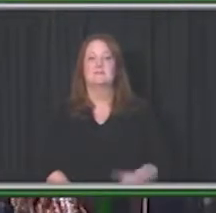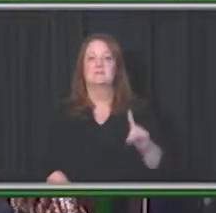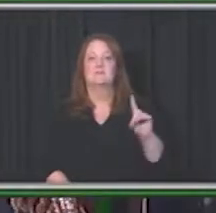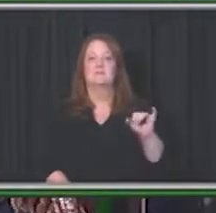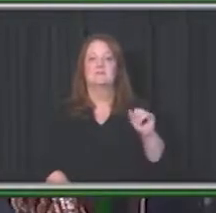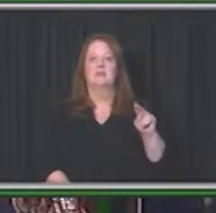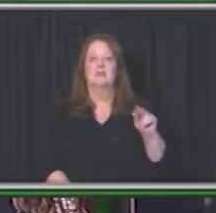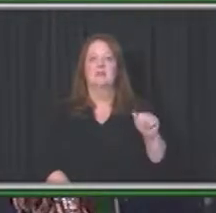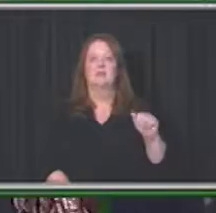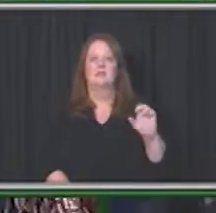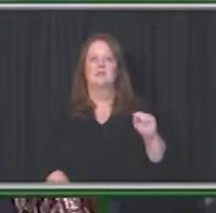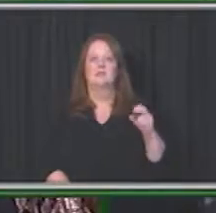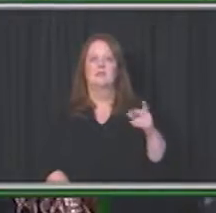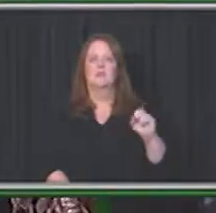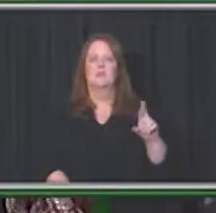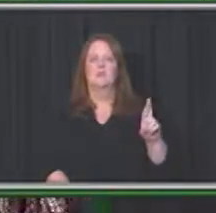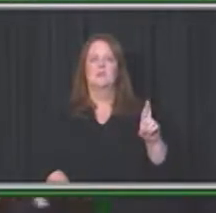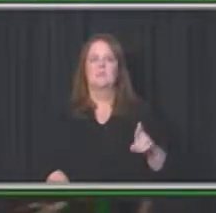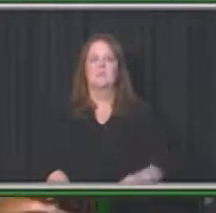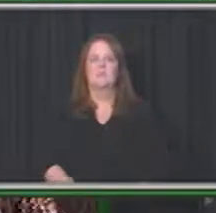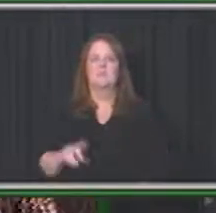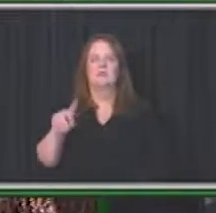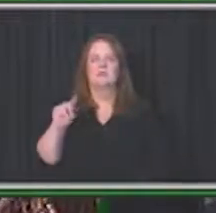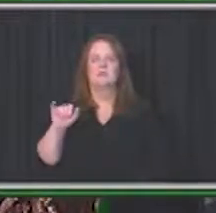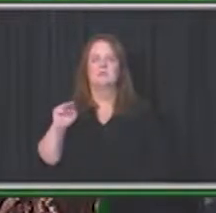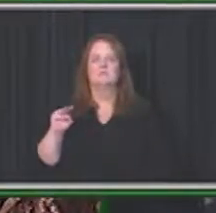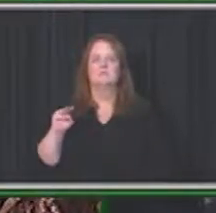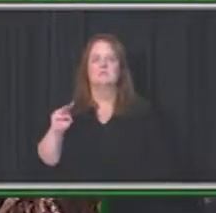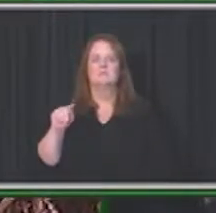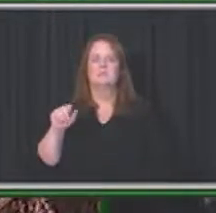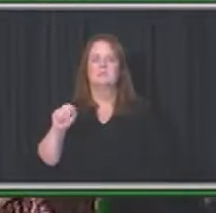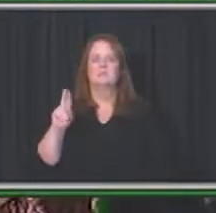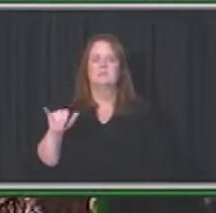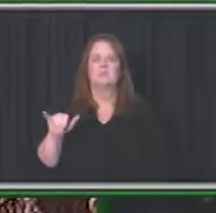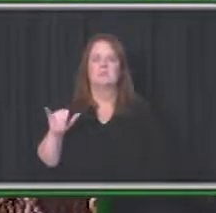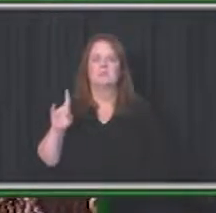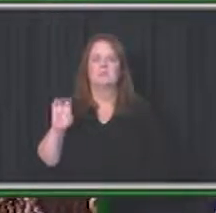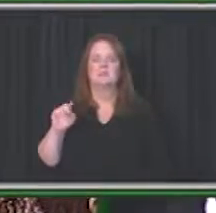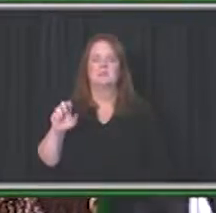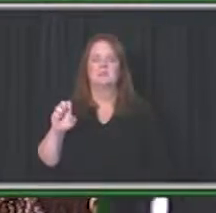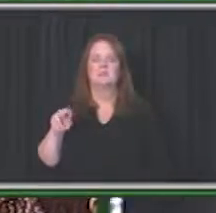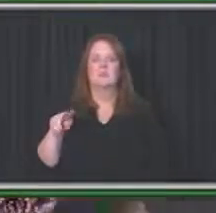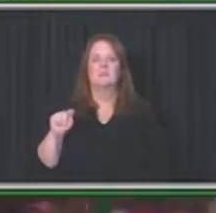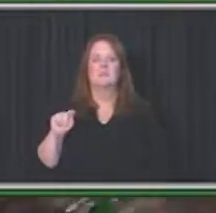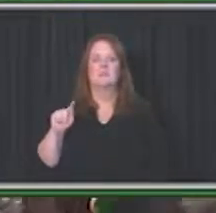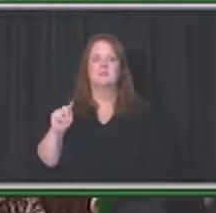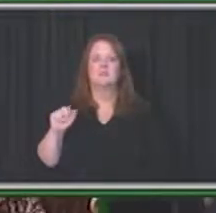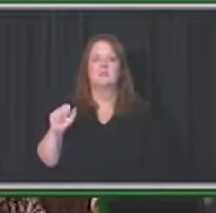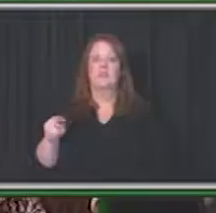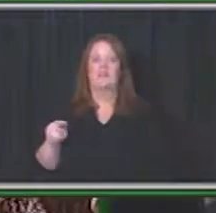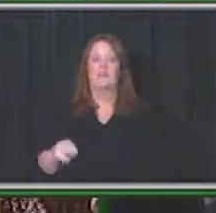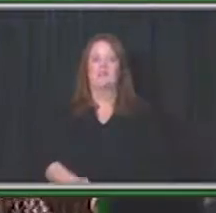Diana Shadpour. Tim Tony Delmont Tran.